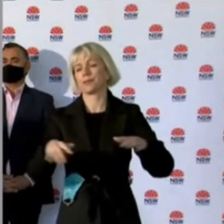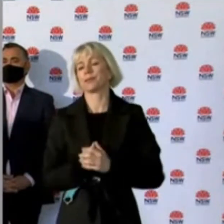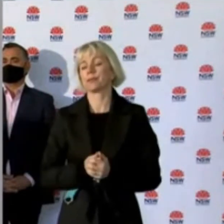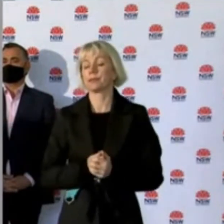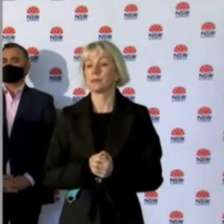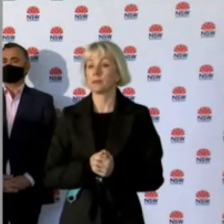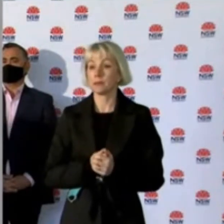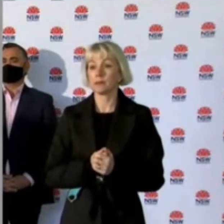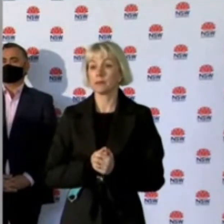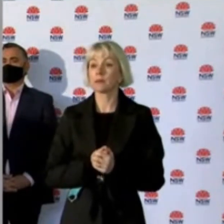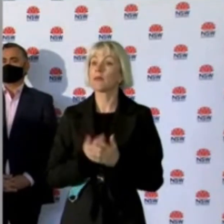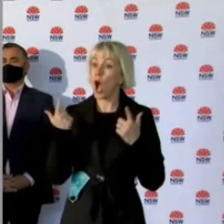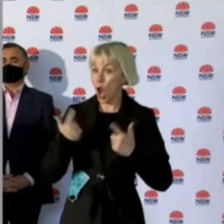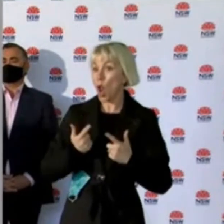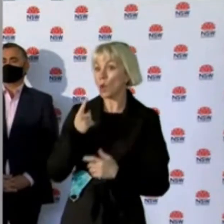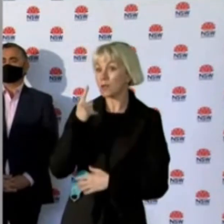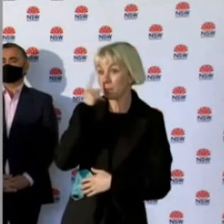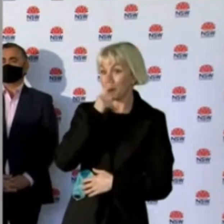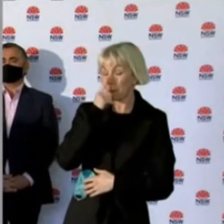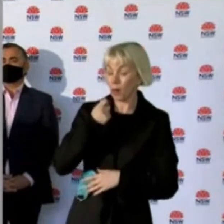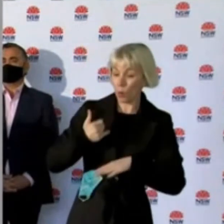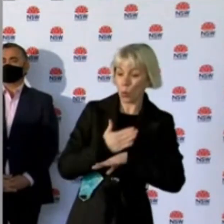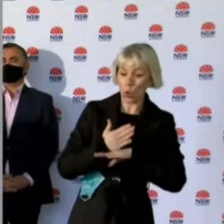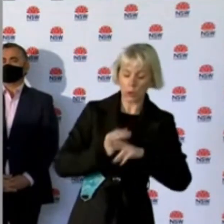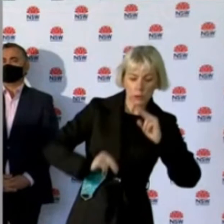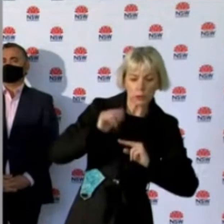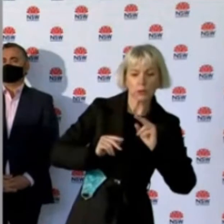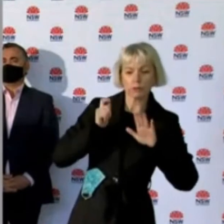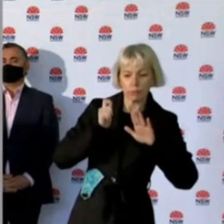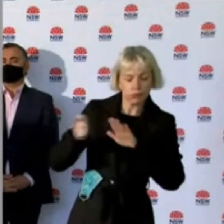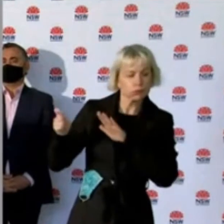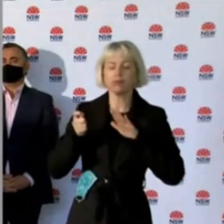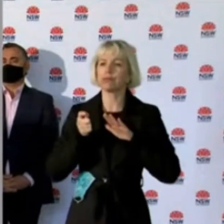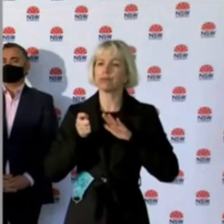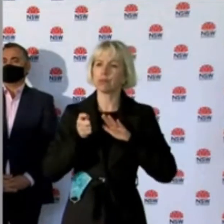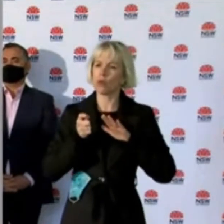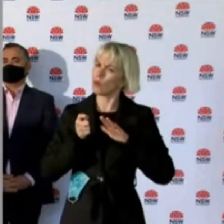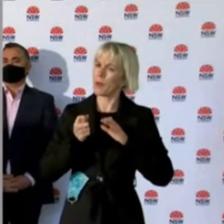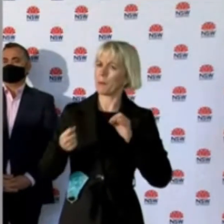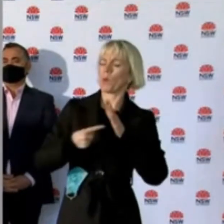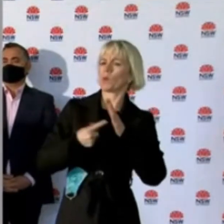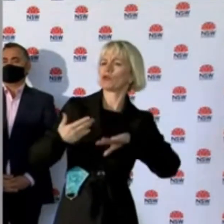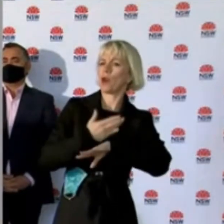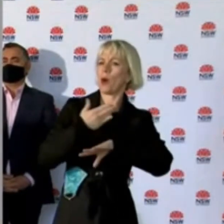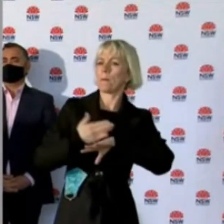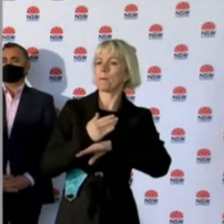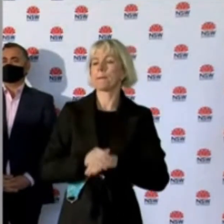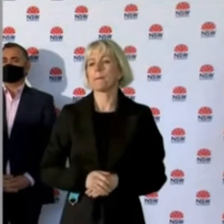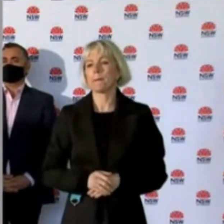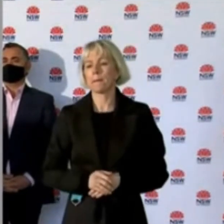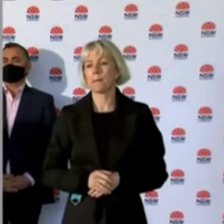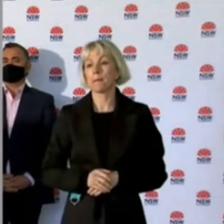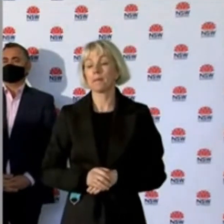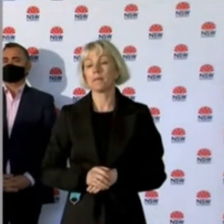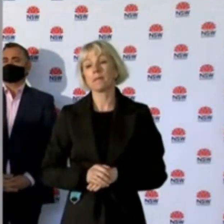people are in jobs which we all depend on. So as we've heard a number of cases in the regions from people travelling out of the Greater